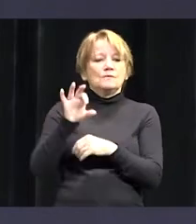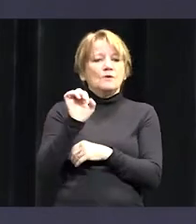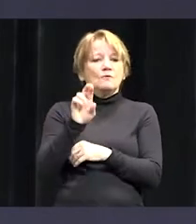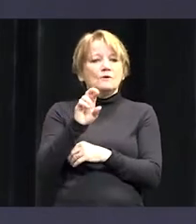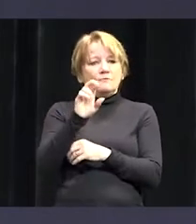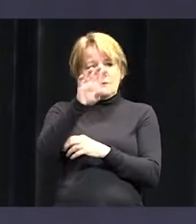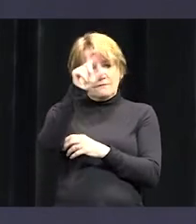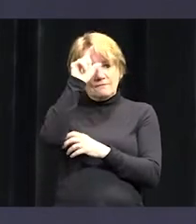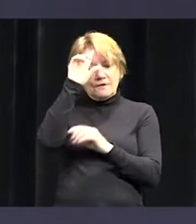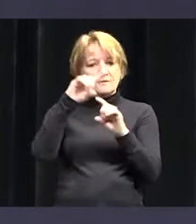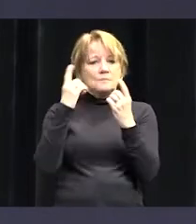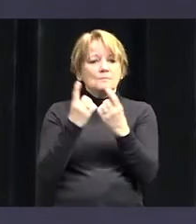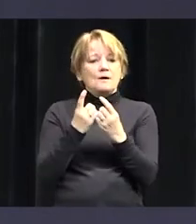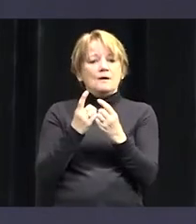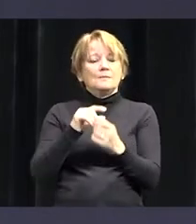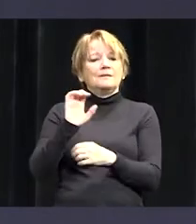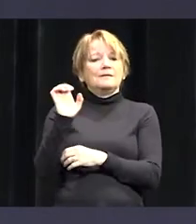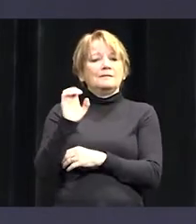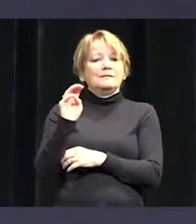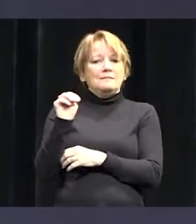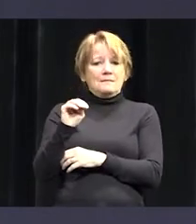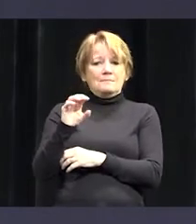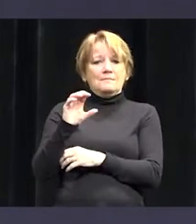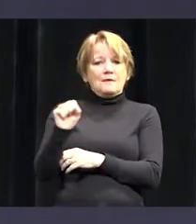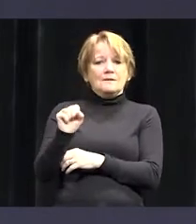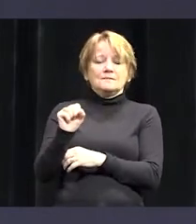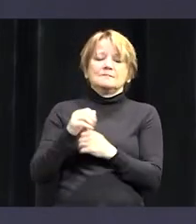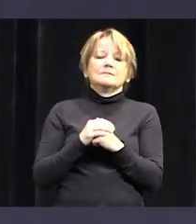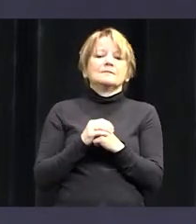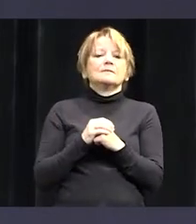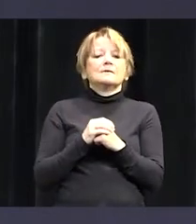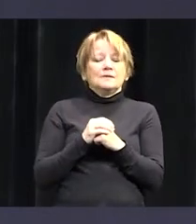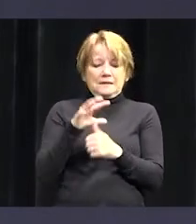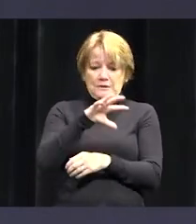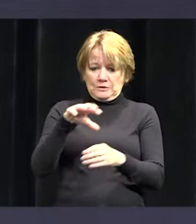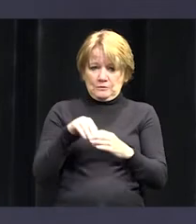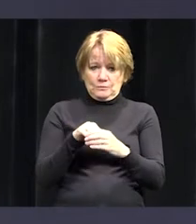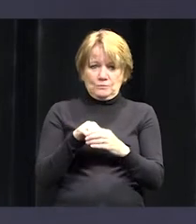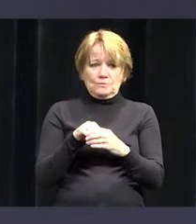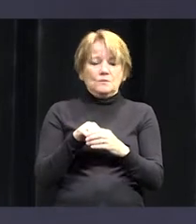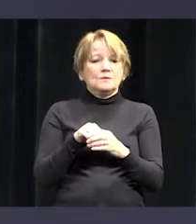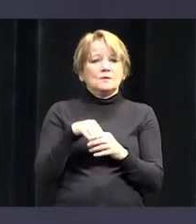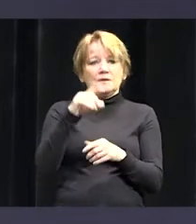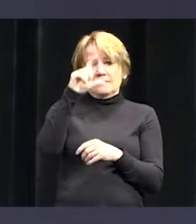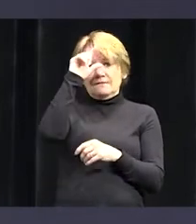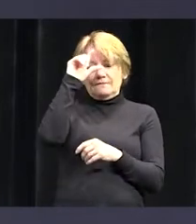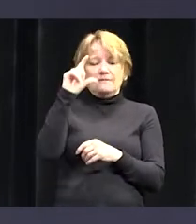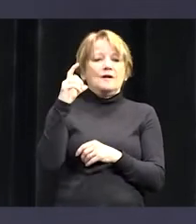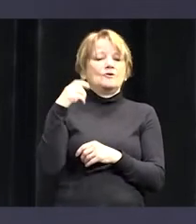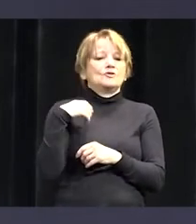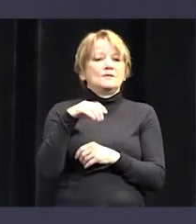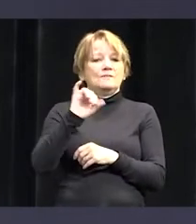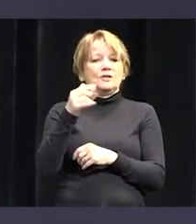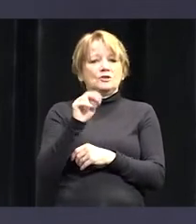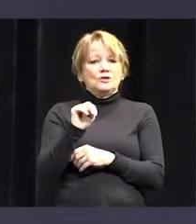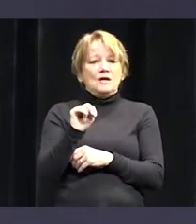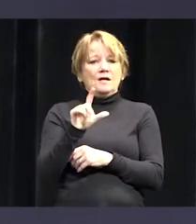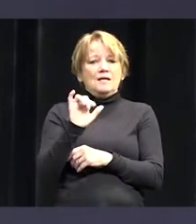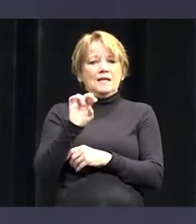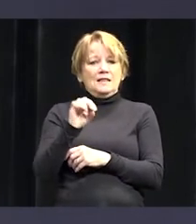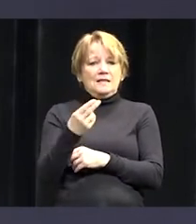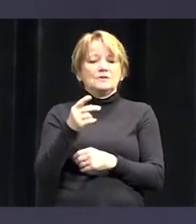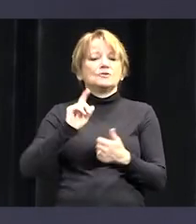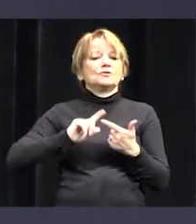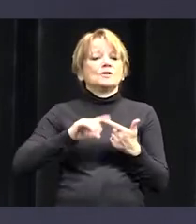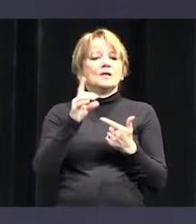the florida fire department's division of emergency medical services including fire chief john lynch